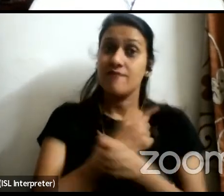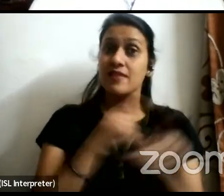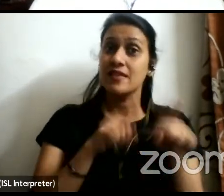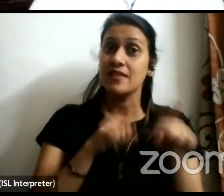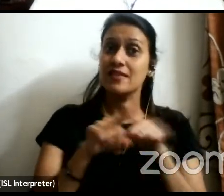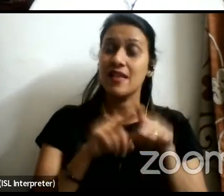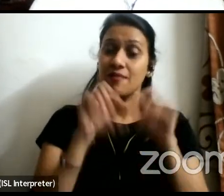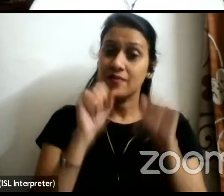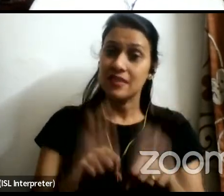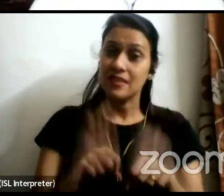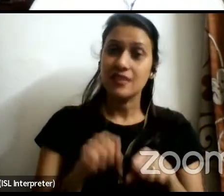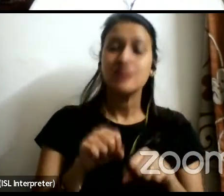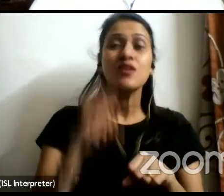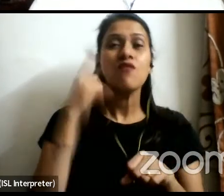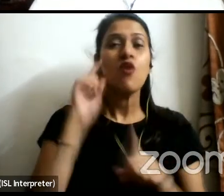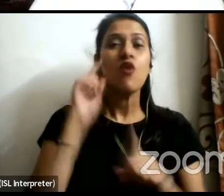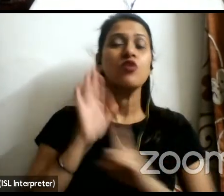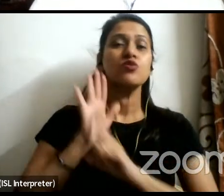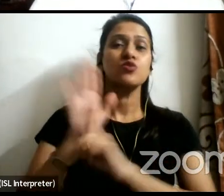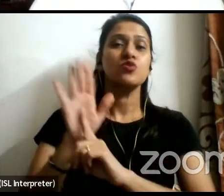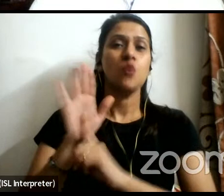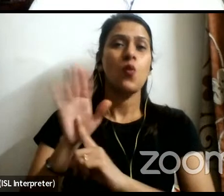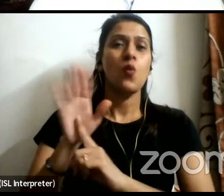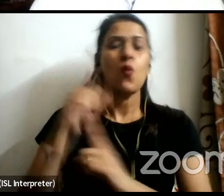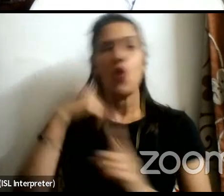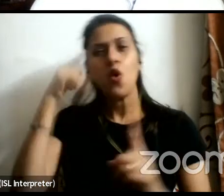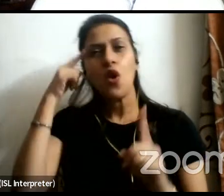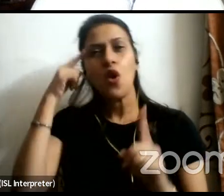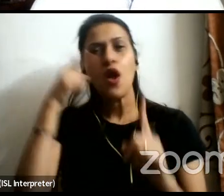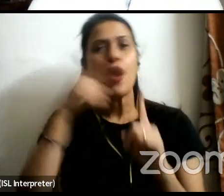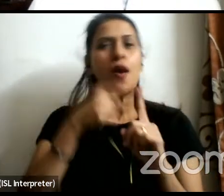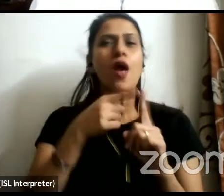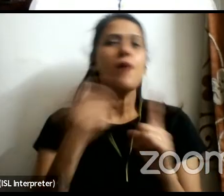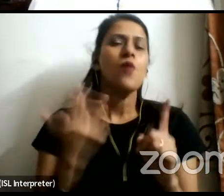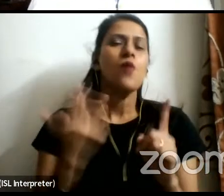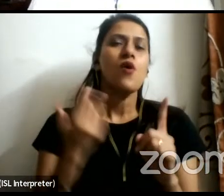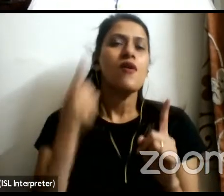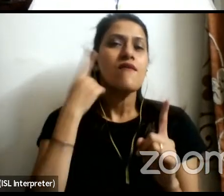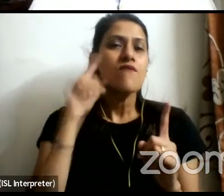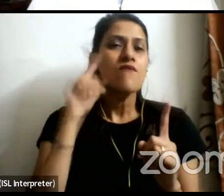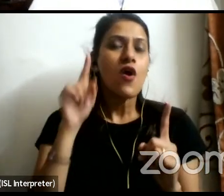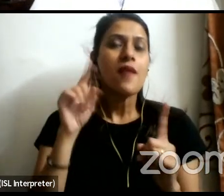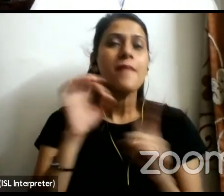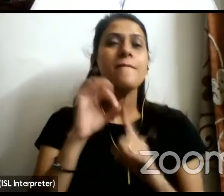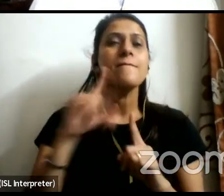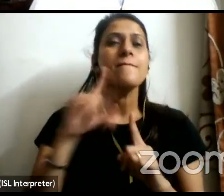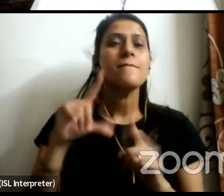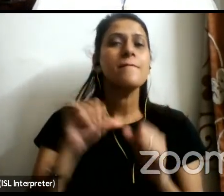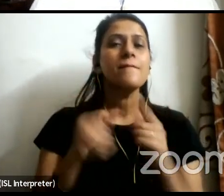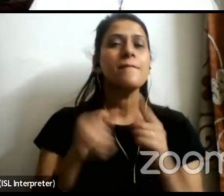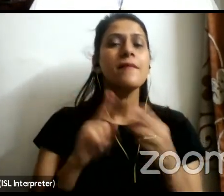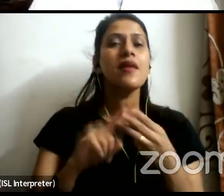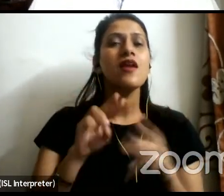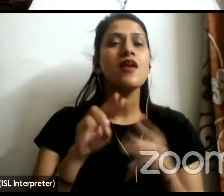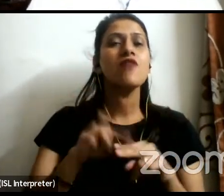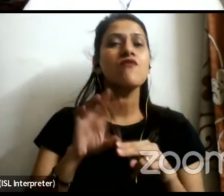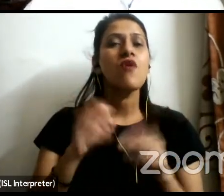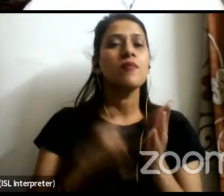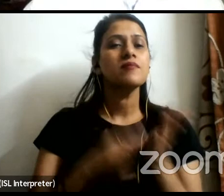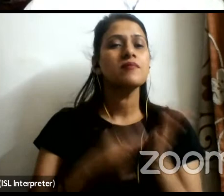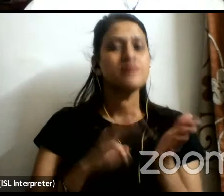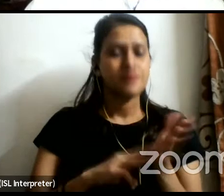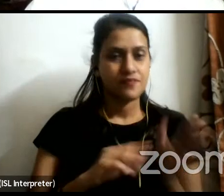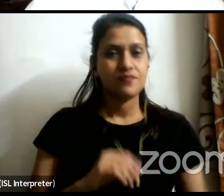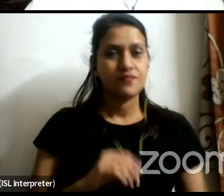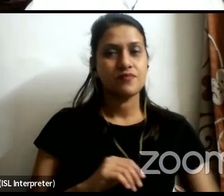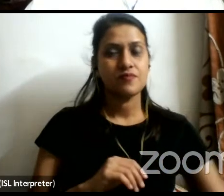to, demonstrate what sort of an approach we've had to, platform giants, and the ONDC does stand out,